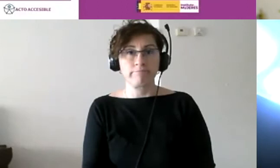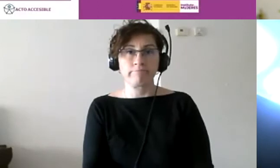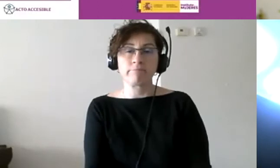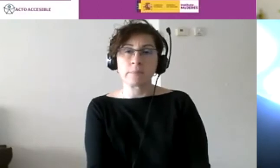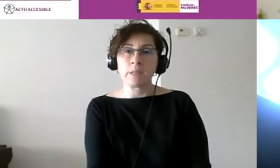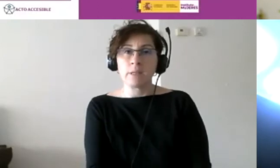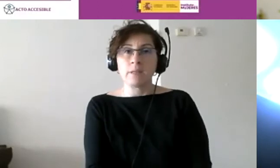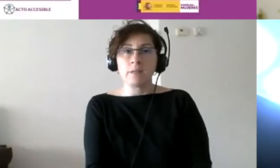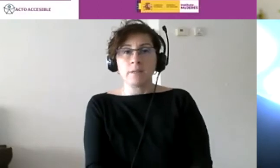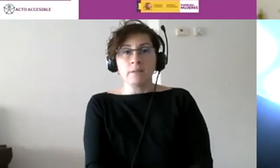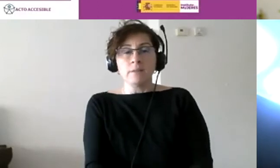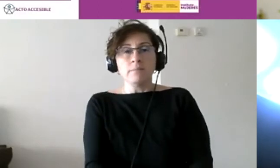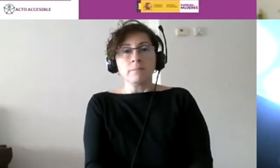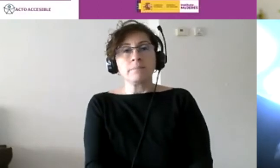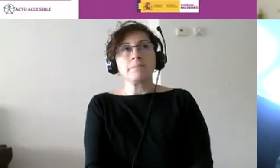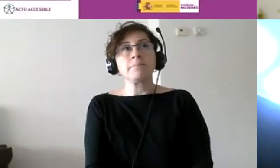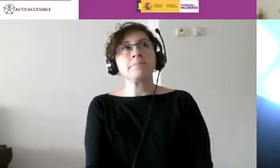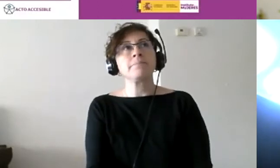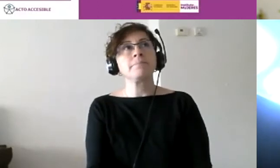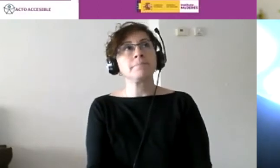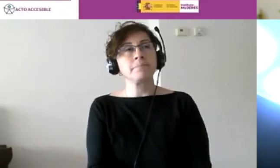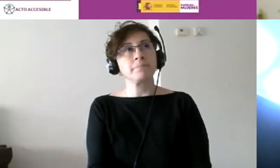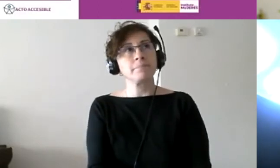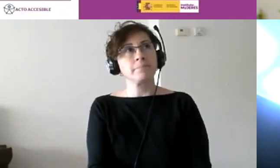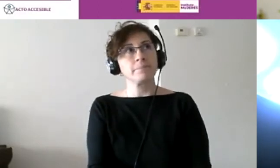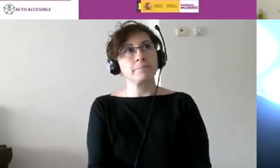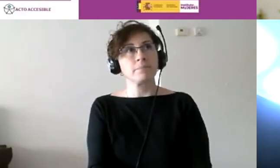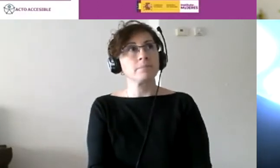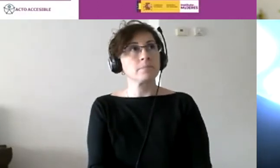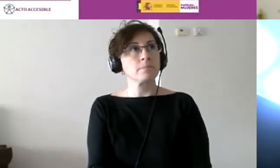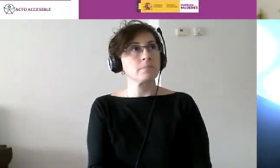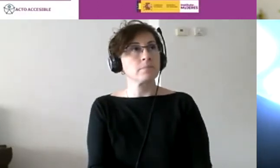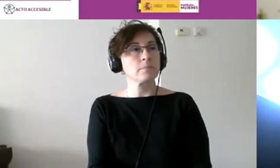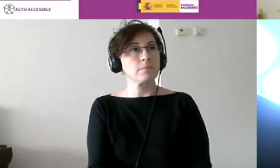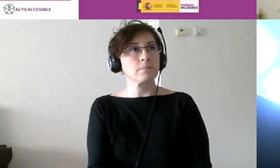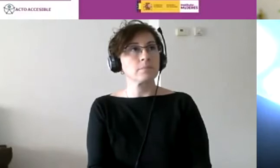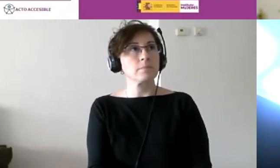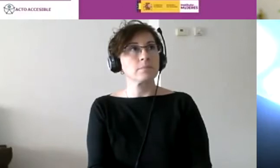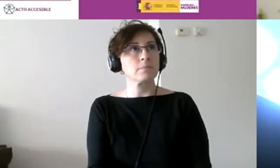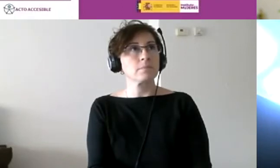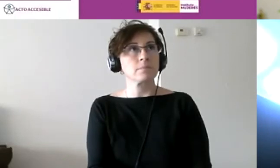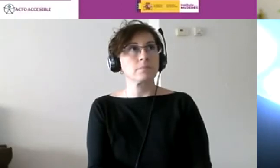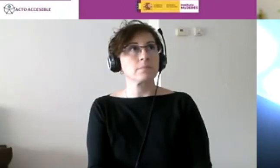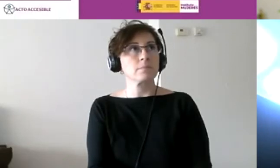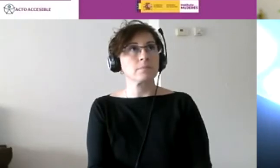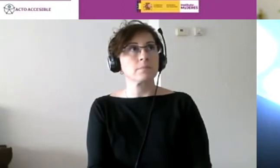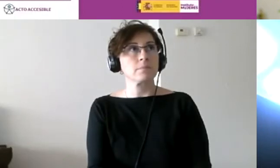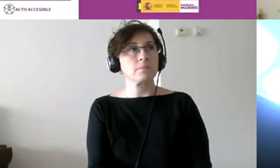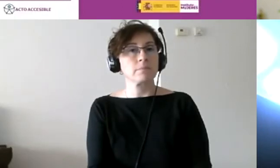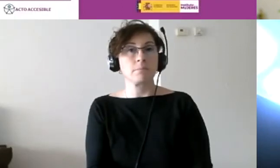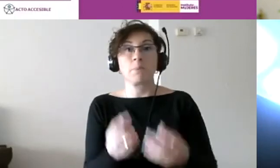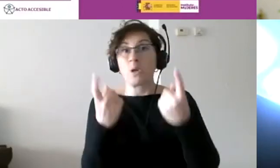for governmental decision about medicine, because I need some help and they can't get it now.